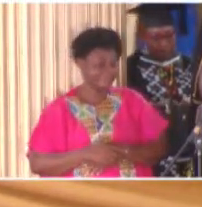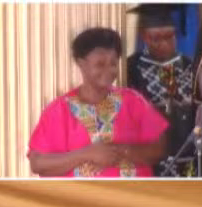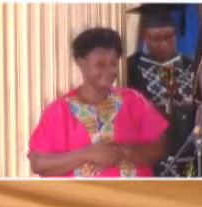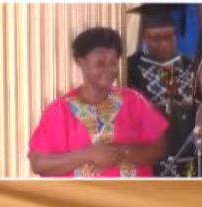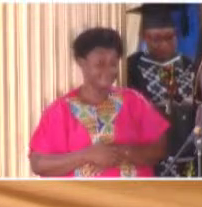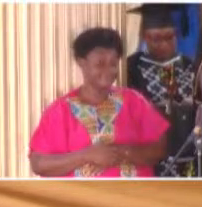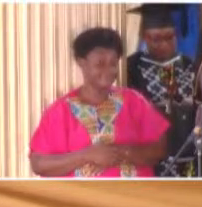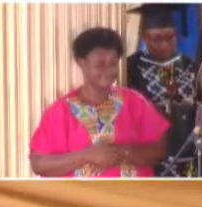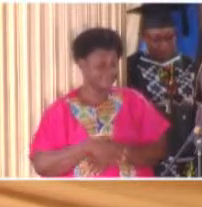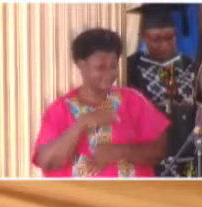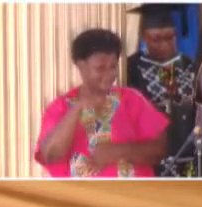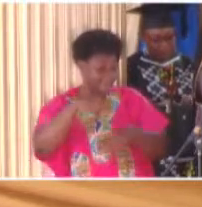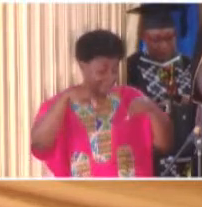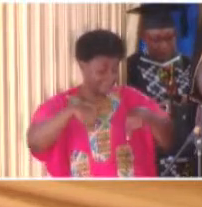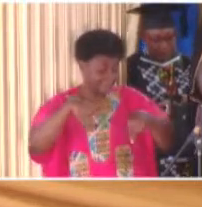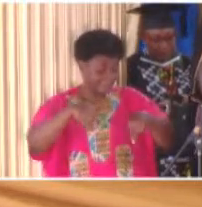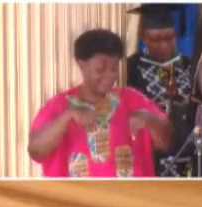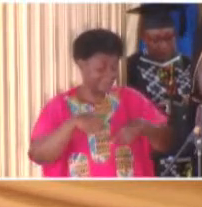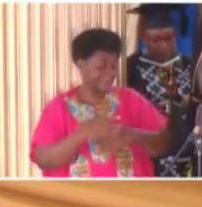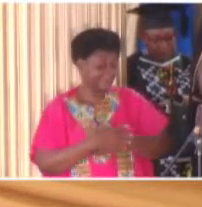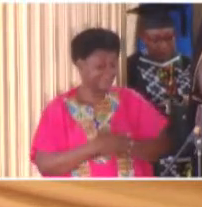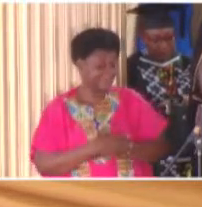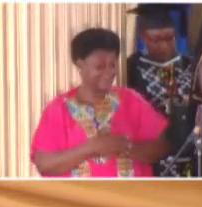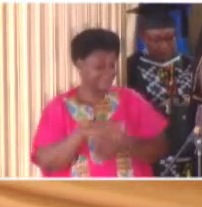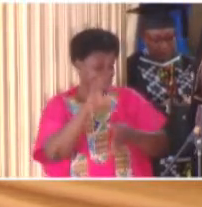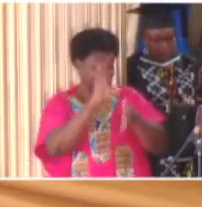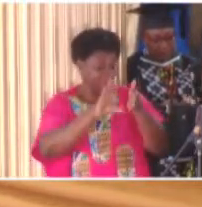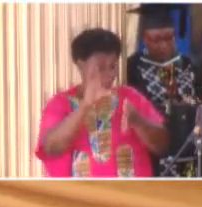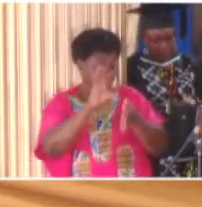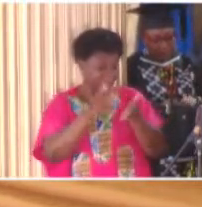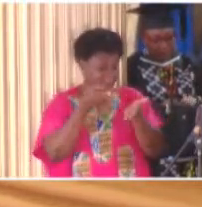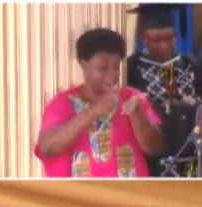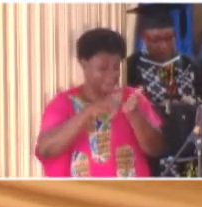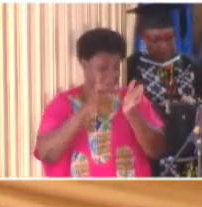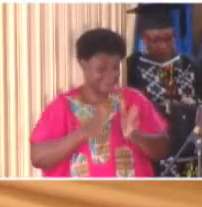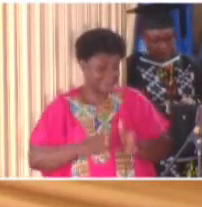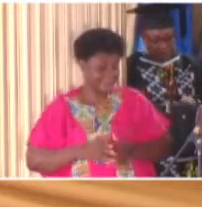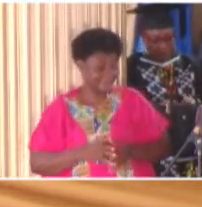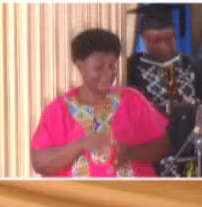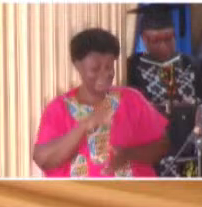Deans present, College Registrar,